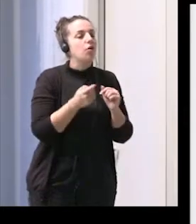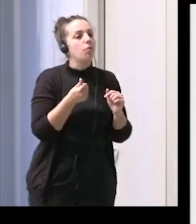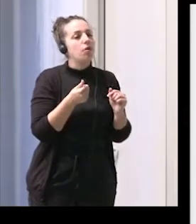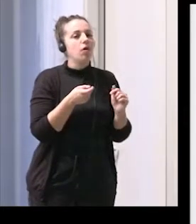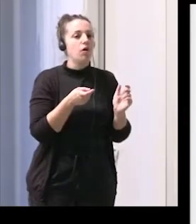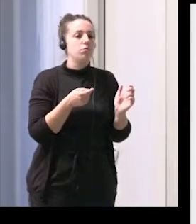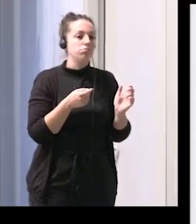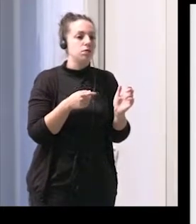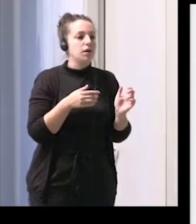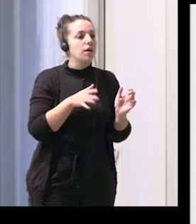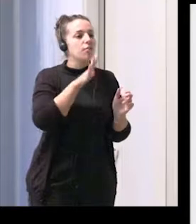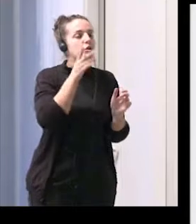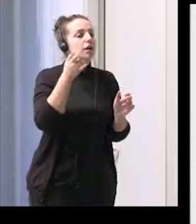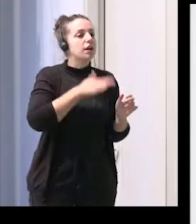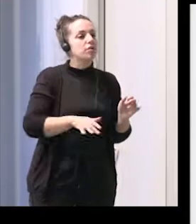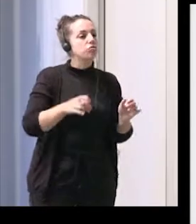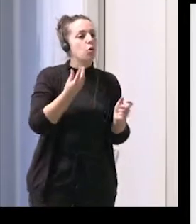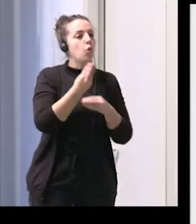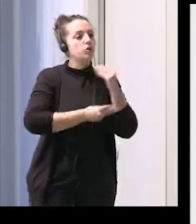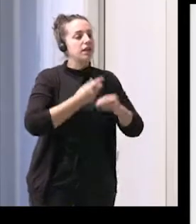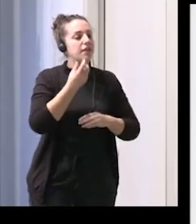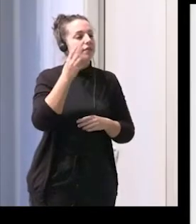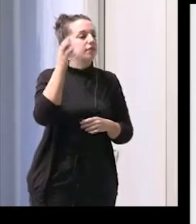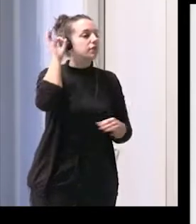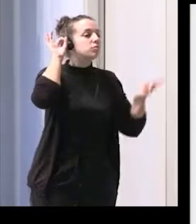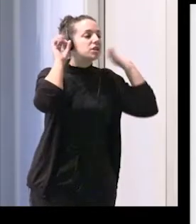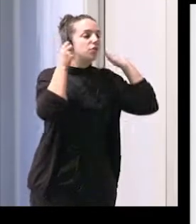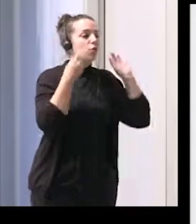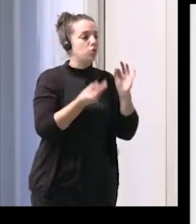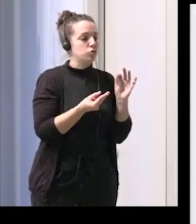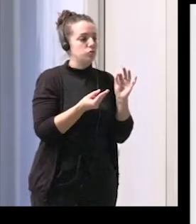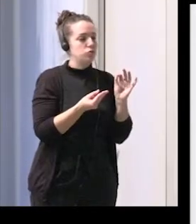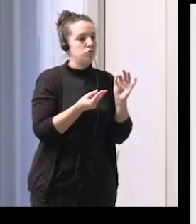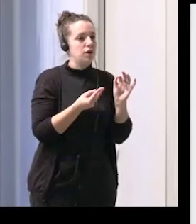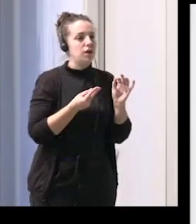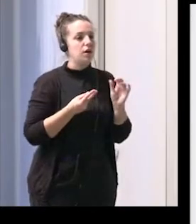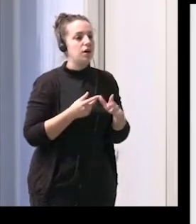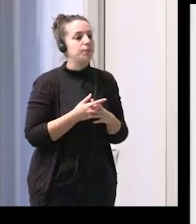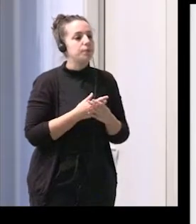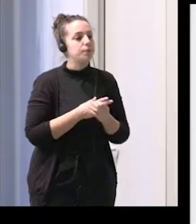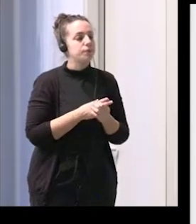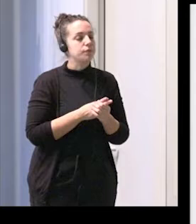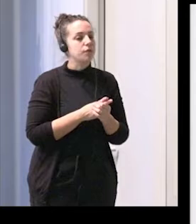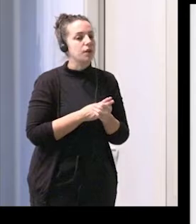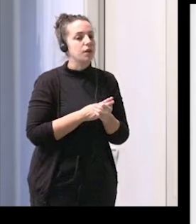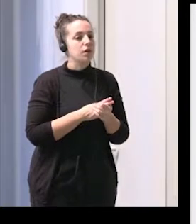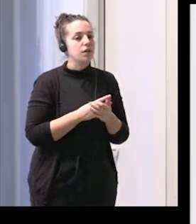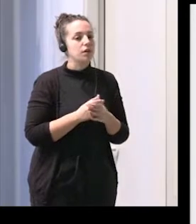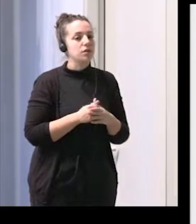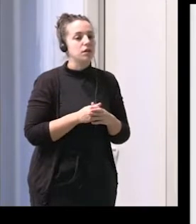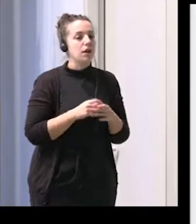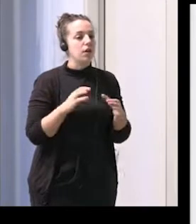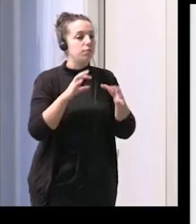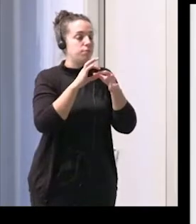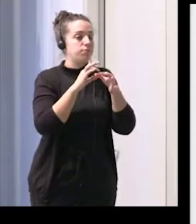hearing aids. So it's not completely particular to bilateral implants. The